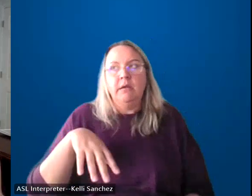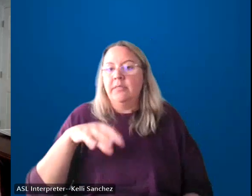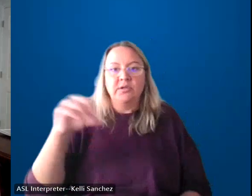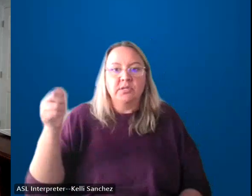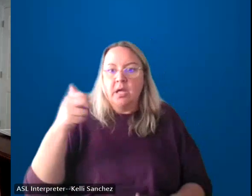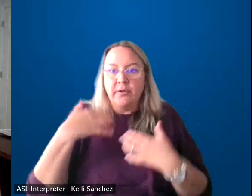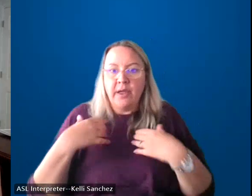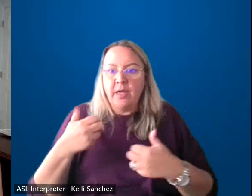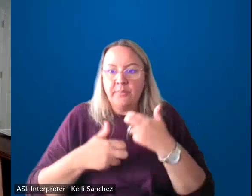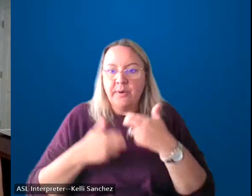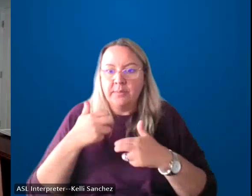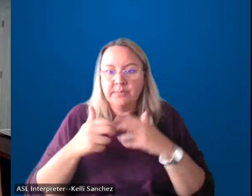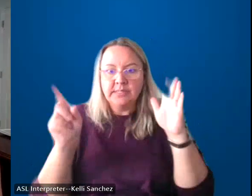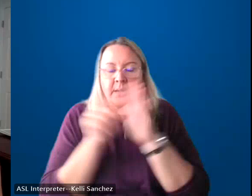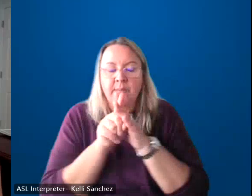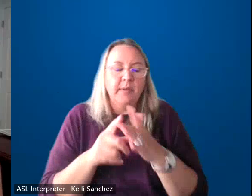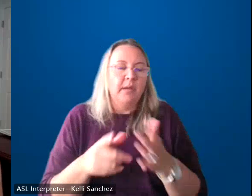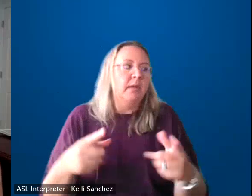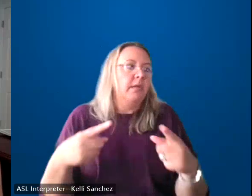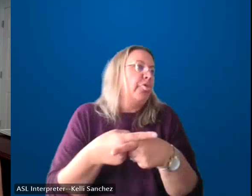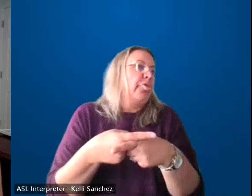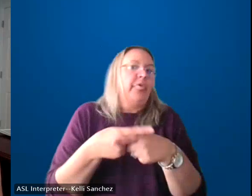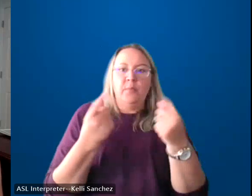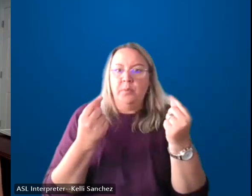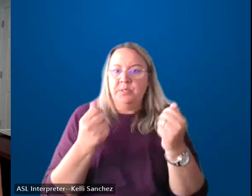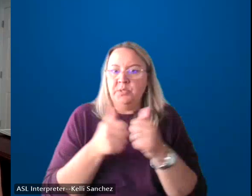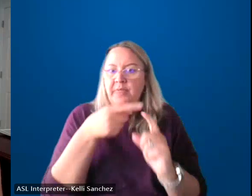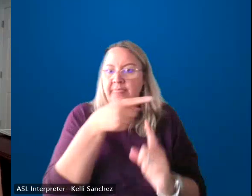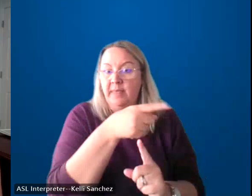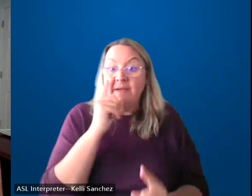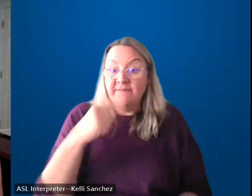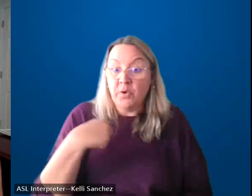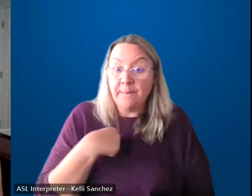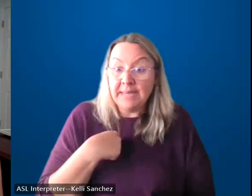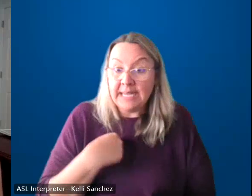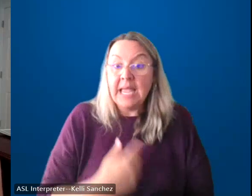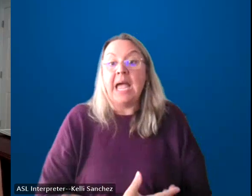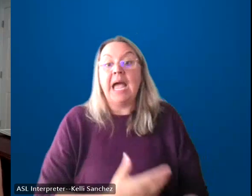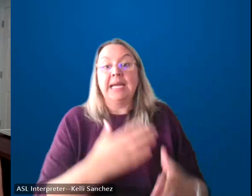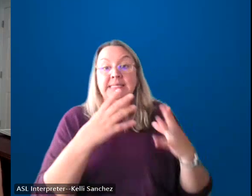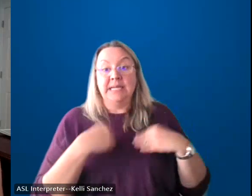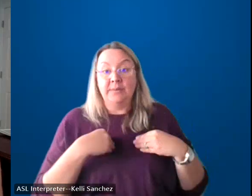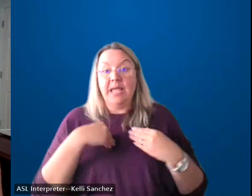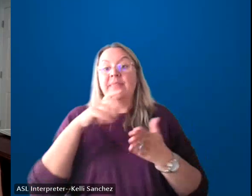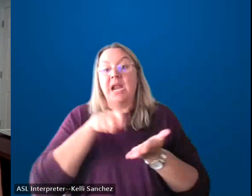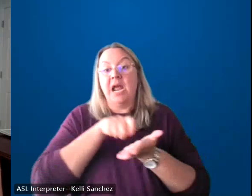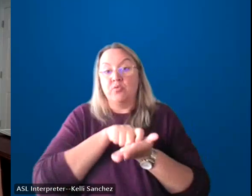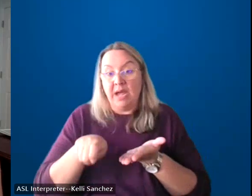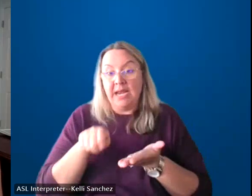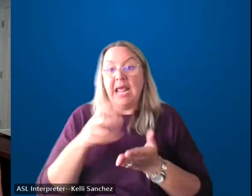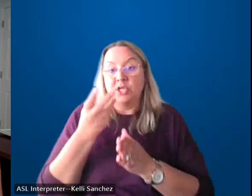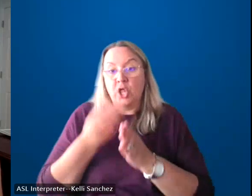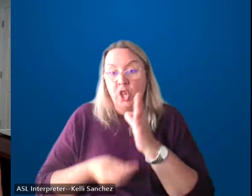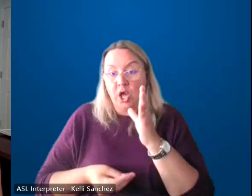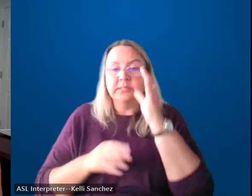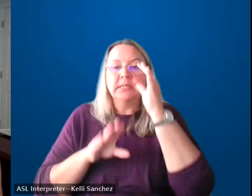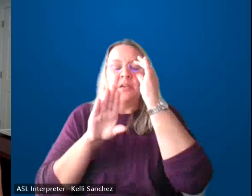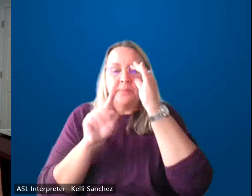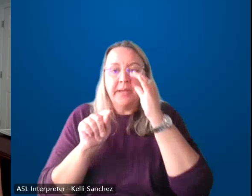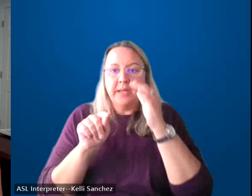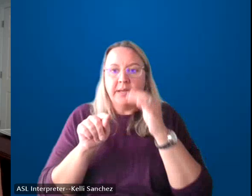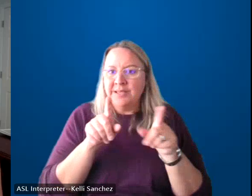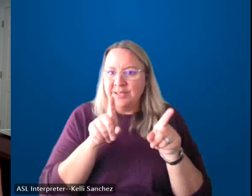issues, what do we do with them? For me, I take them and write it off as a loss. But you